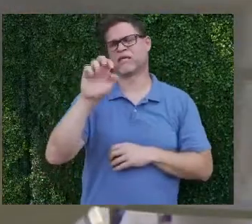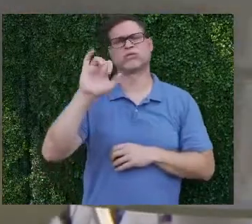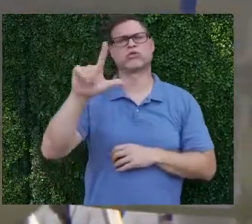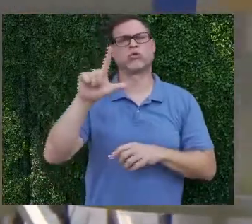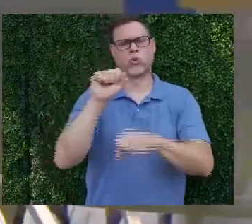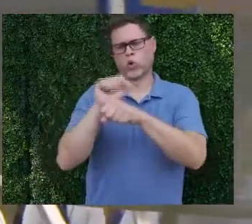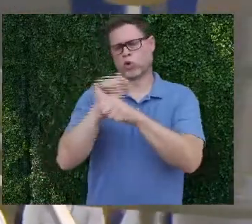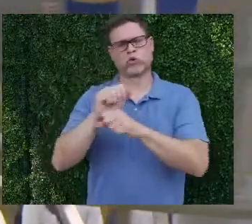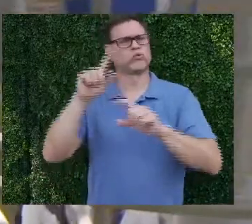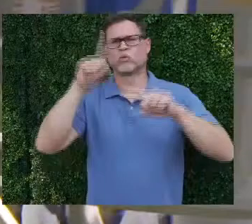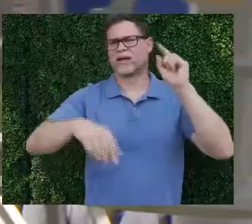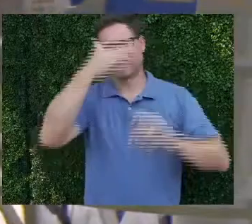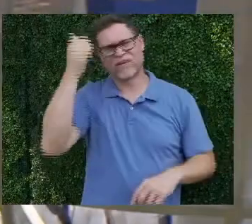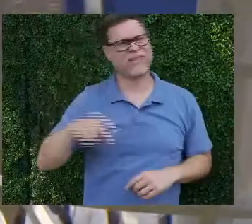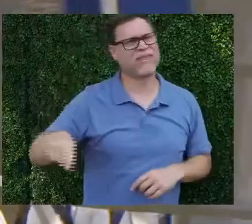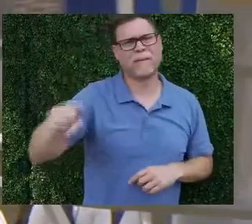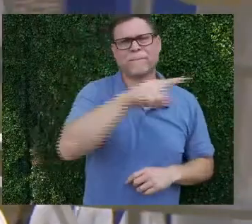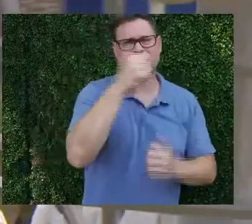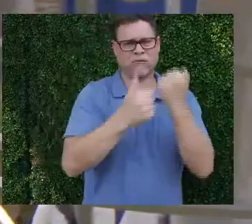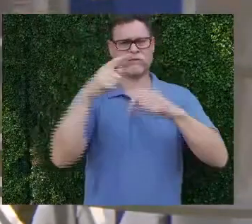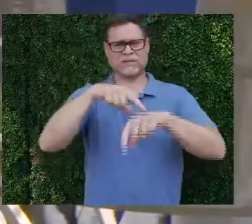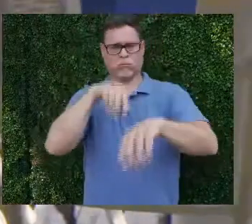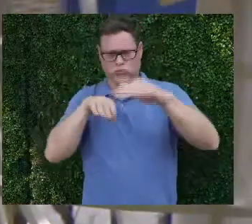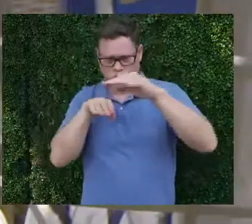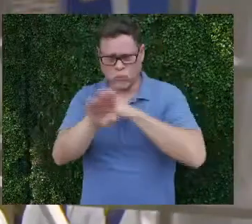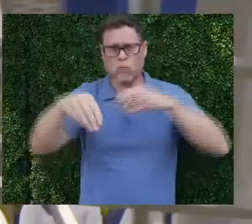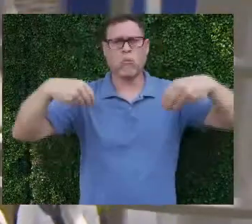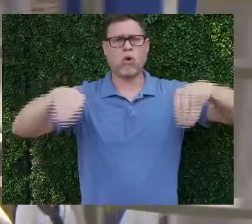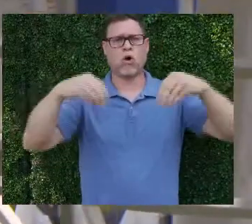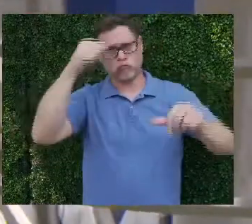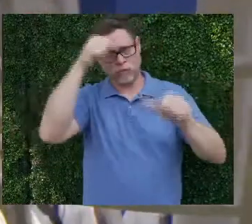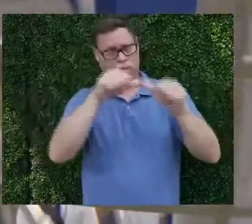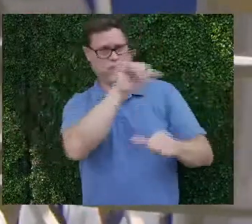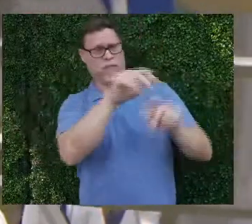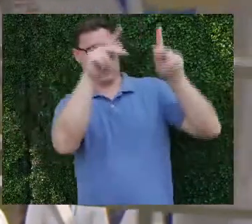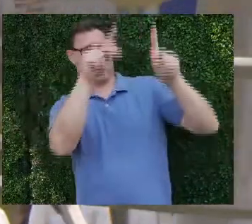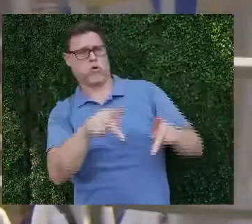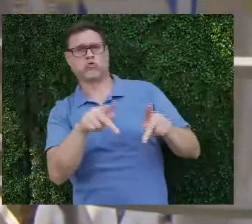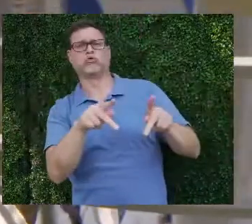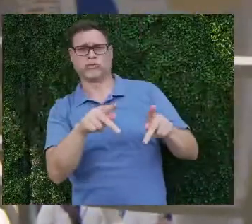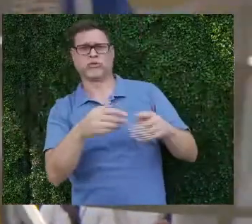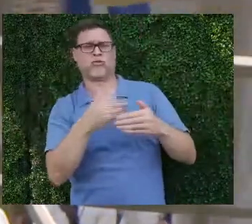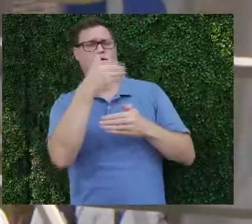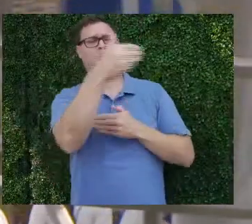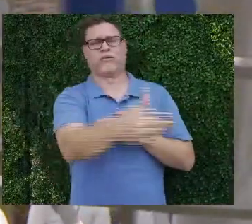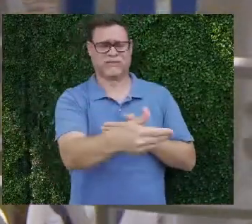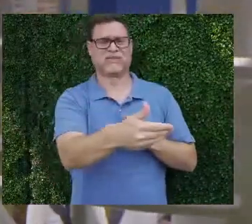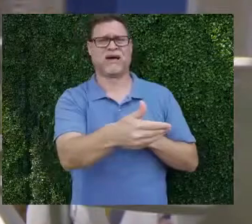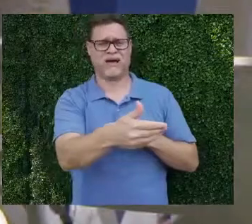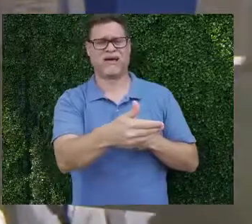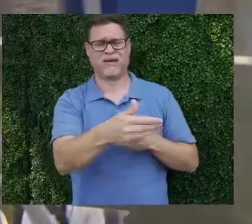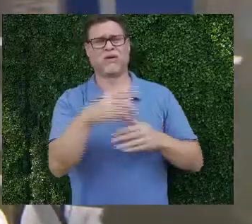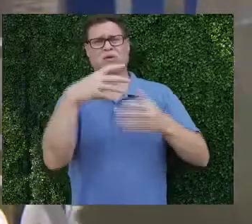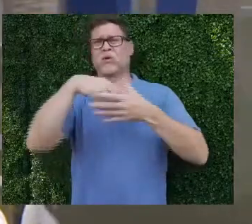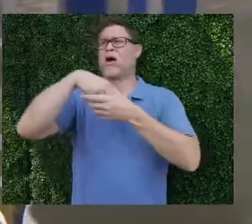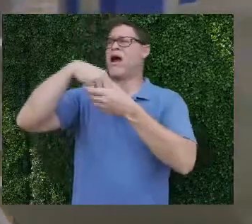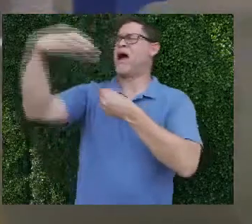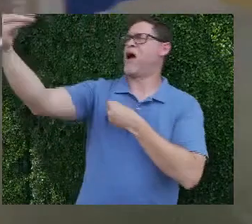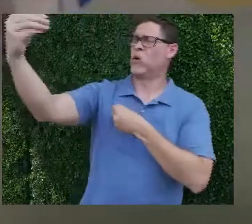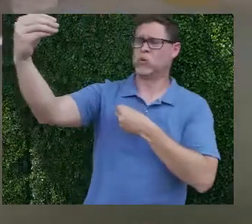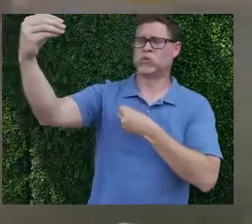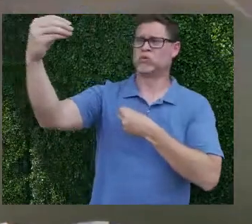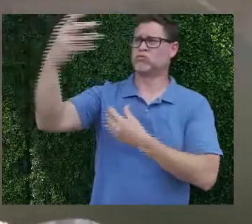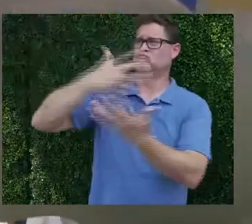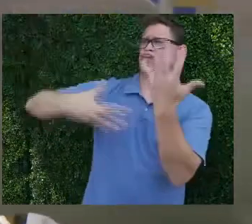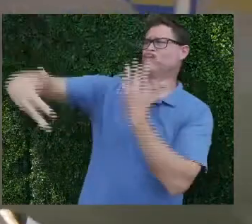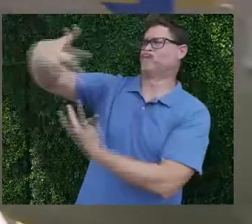can't forget them, because every time you walk into a market, remember who that person is on the other side. When you go out and you're